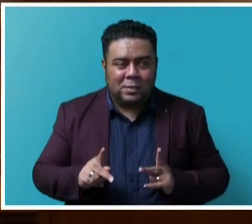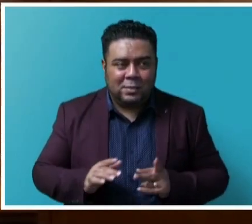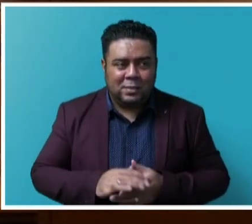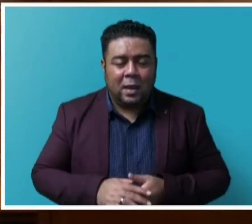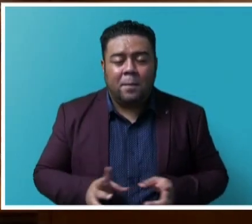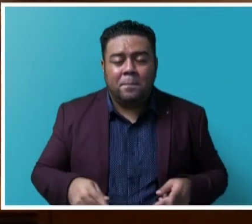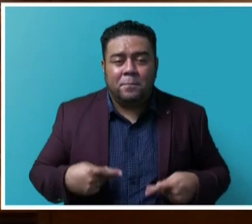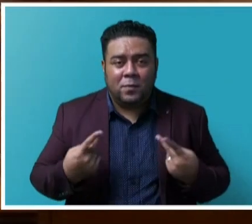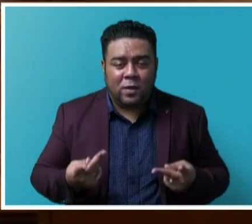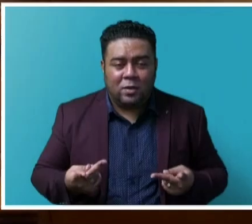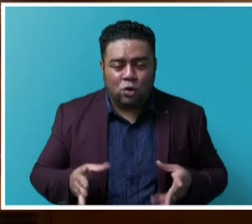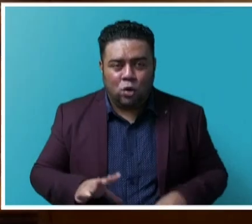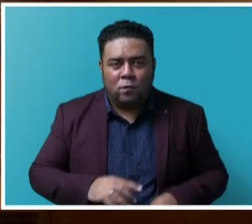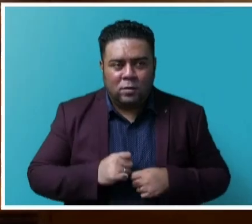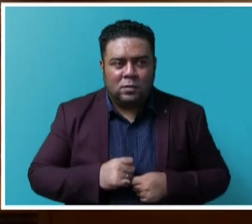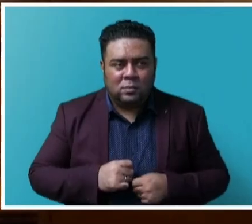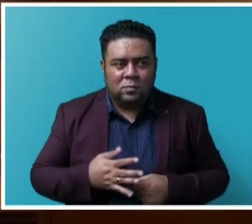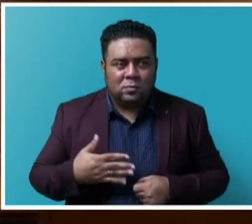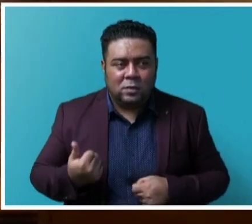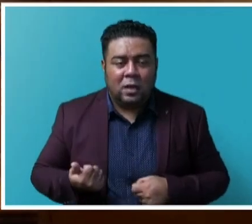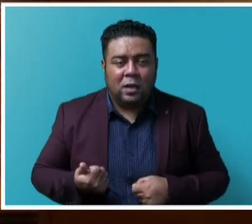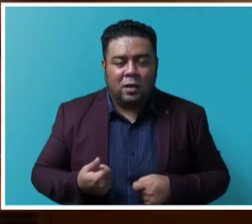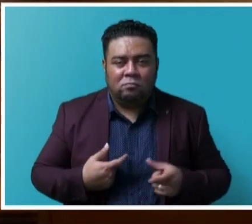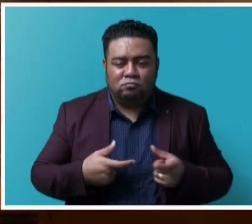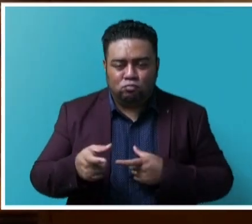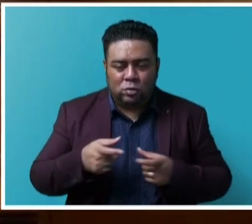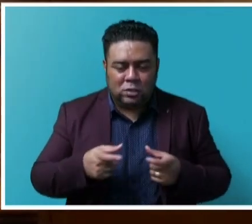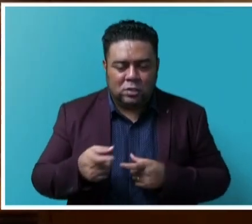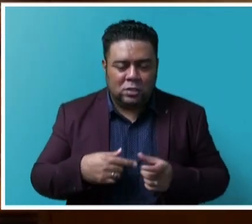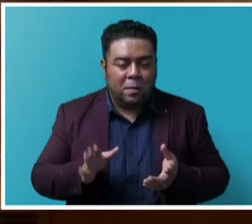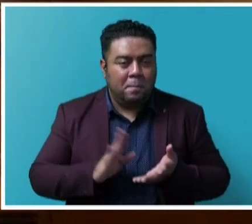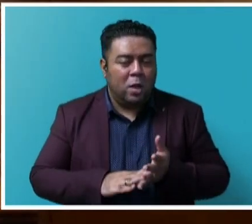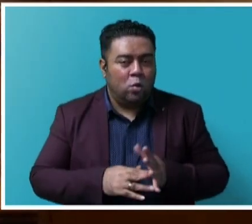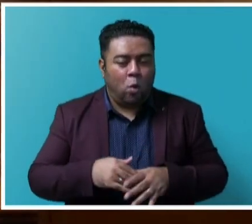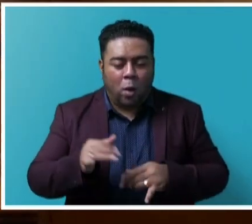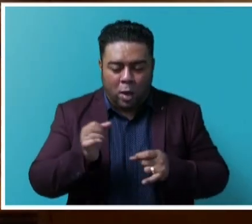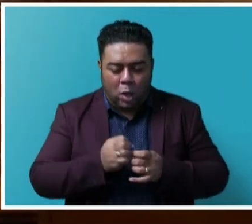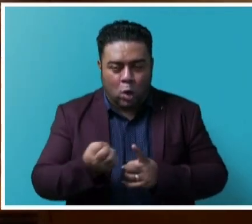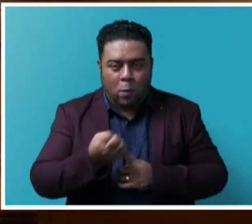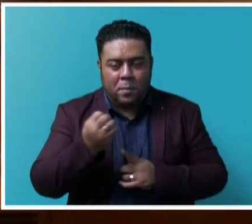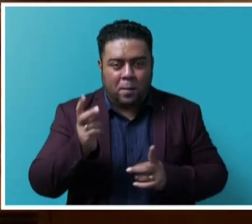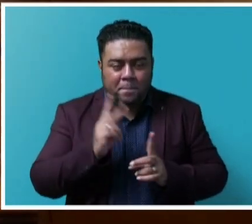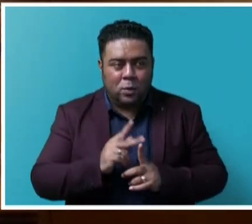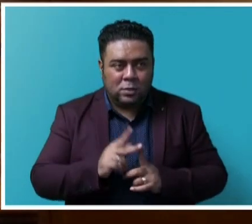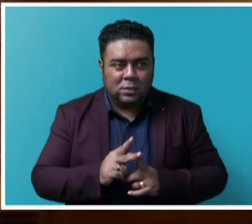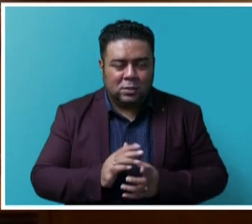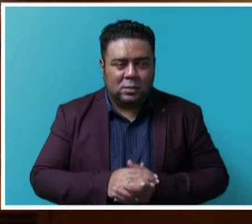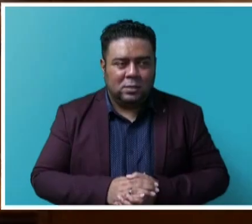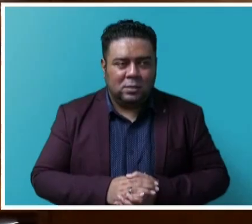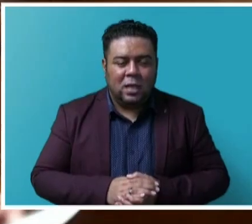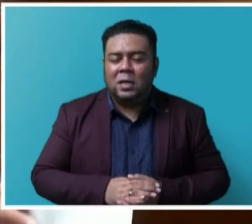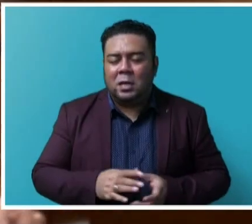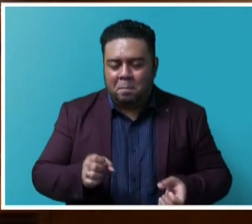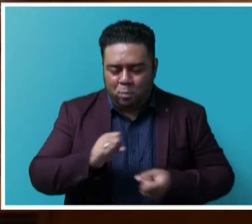provide confidence through well-crafted and coordinated macroeconomic policies, and embrace the rule